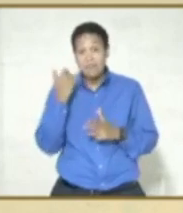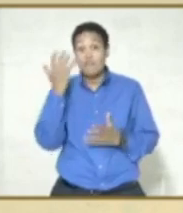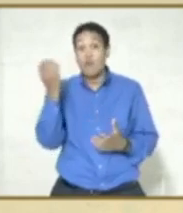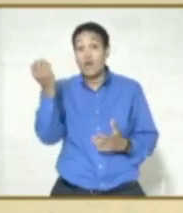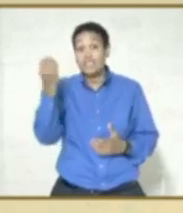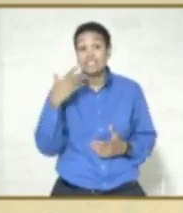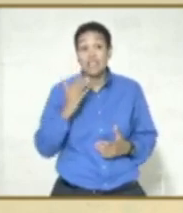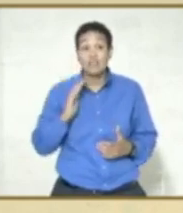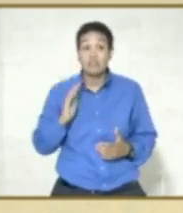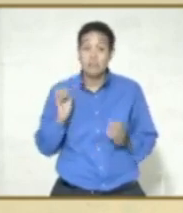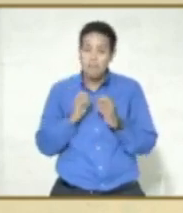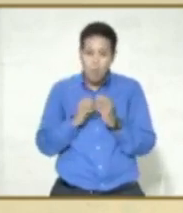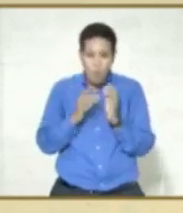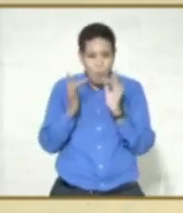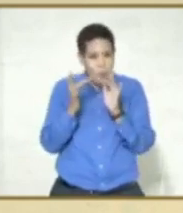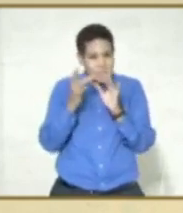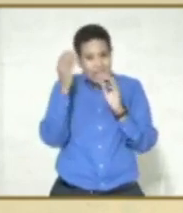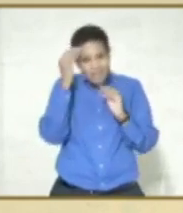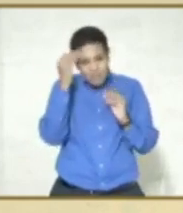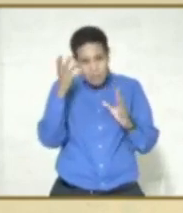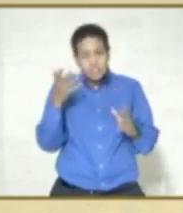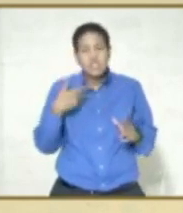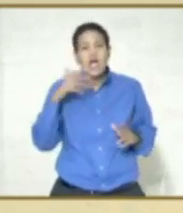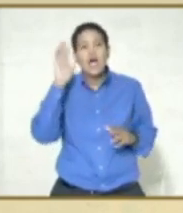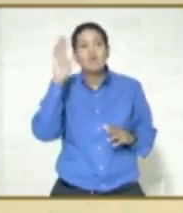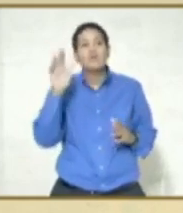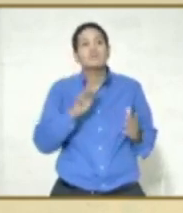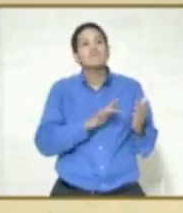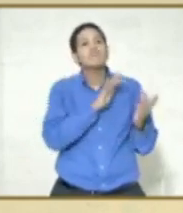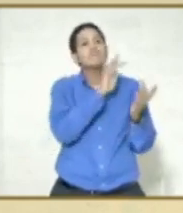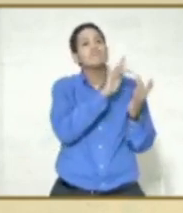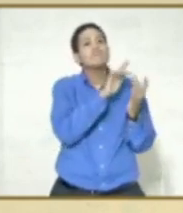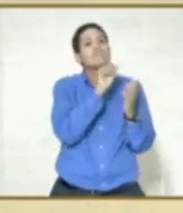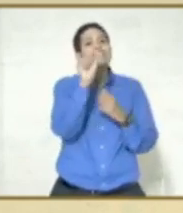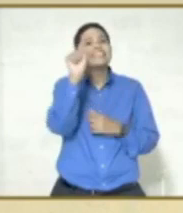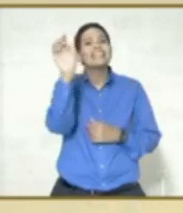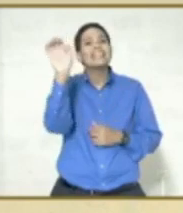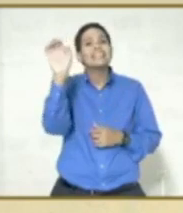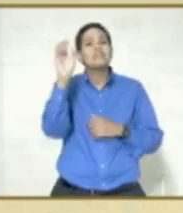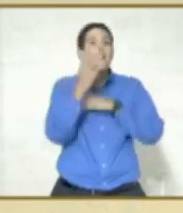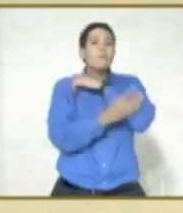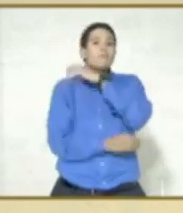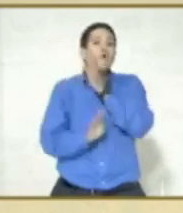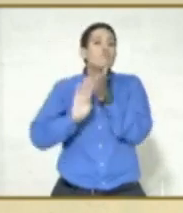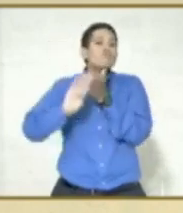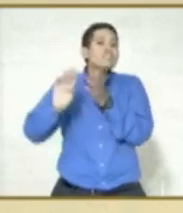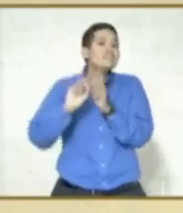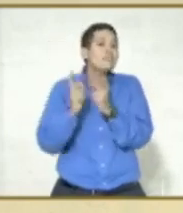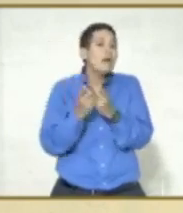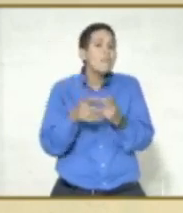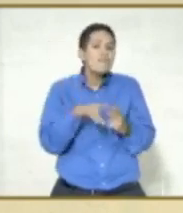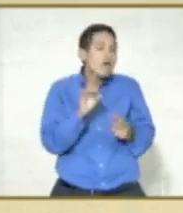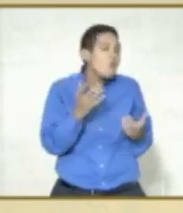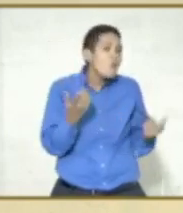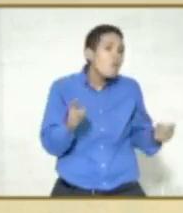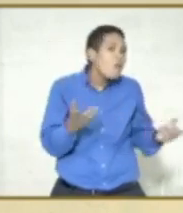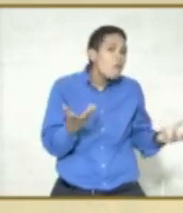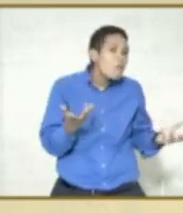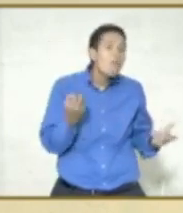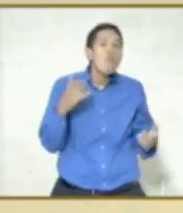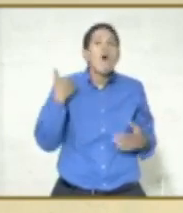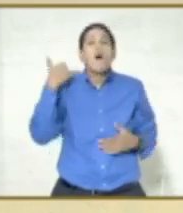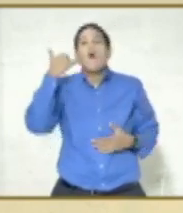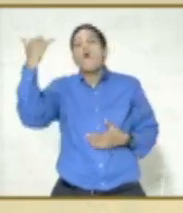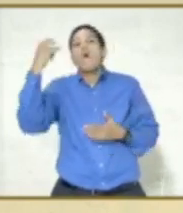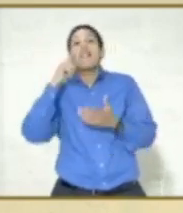some more contact information, and I will get in touch with the St. Elizabeth Poor Relief Department, or I'll also call the